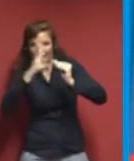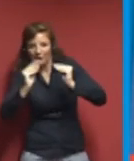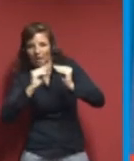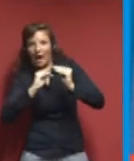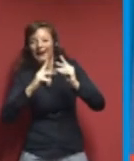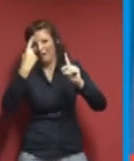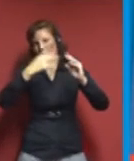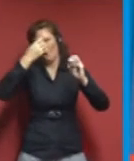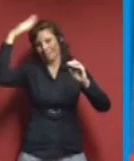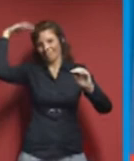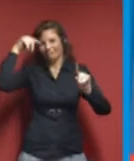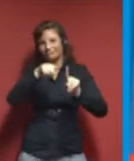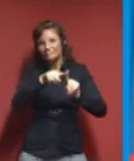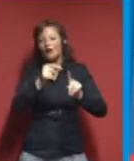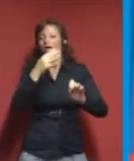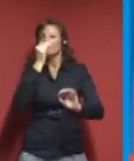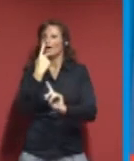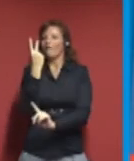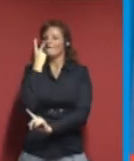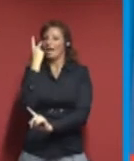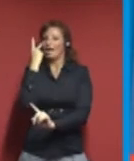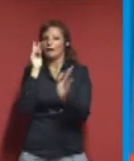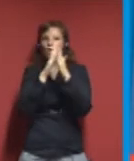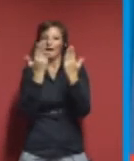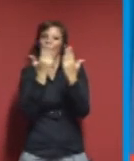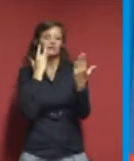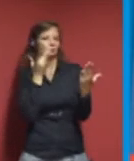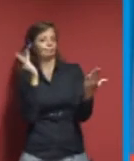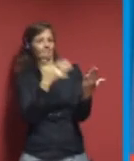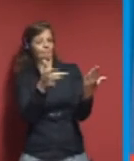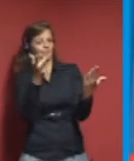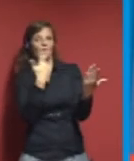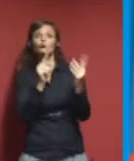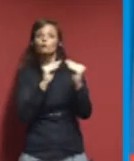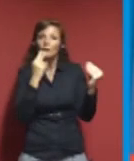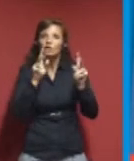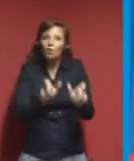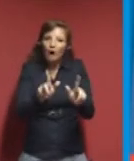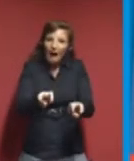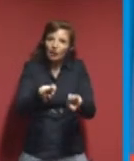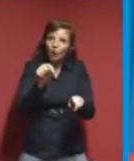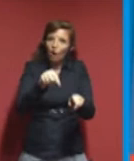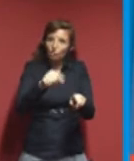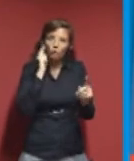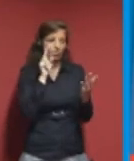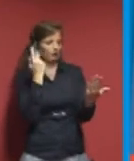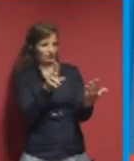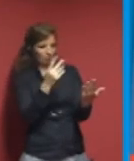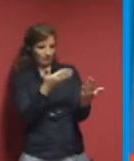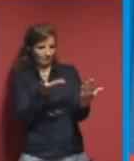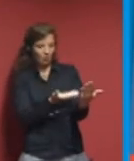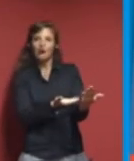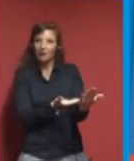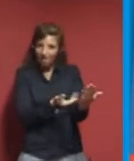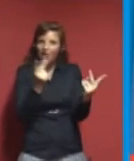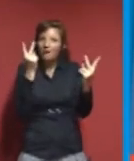some old farming implement catalogs from around that time. It's really interesting. You could literally remake civilization from scratch after a zombie apocalypse with